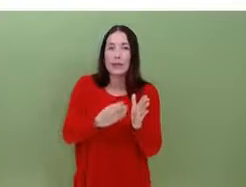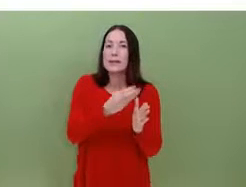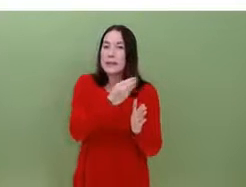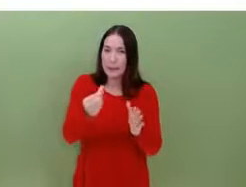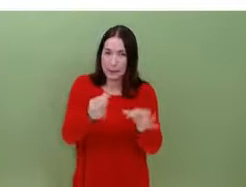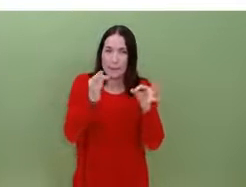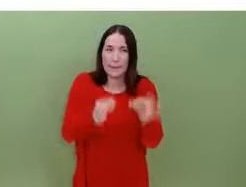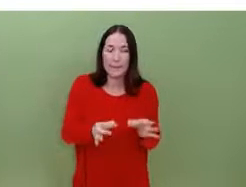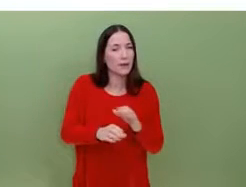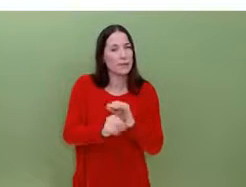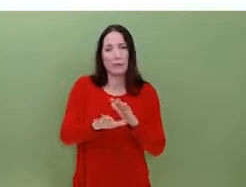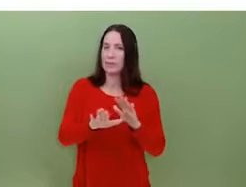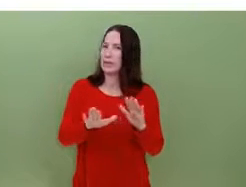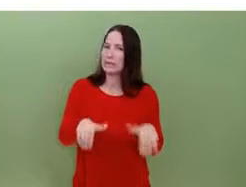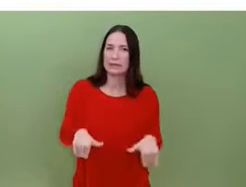were not.